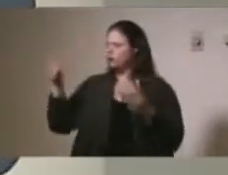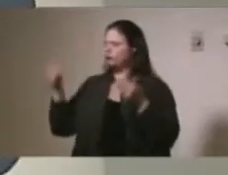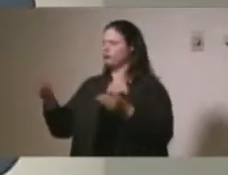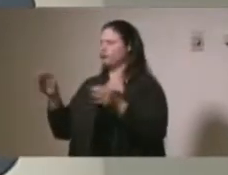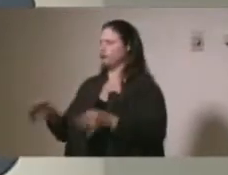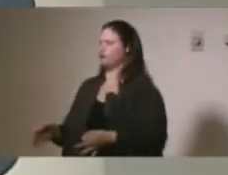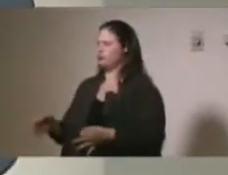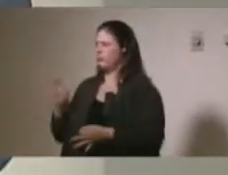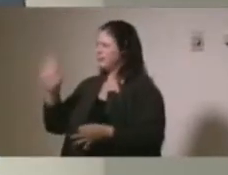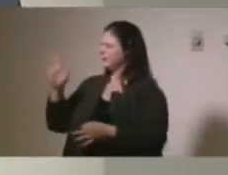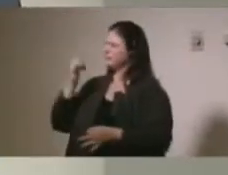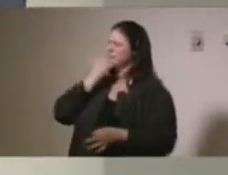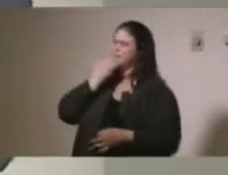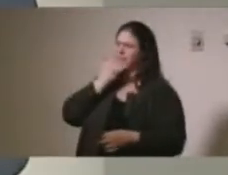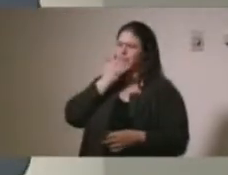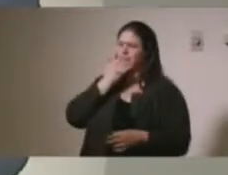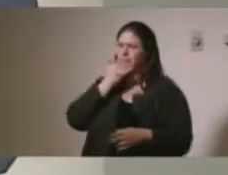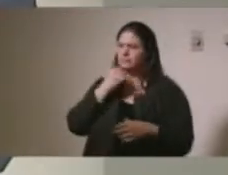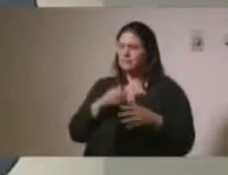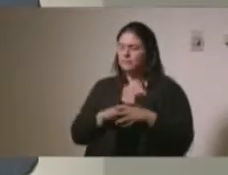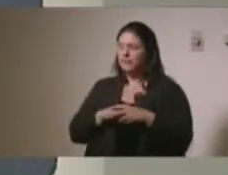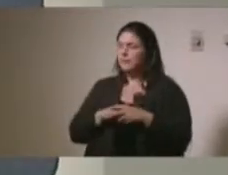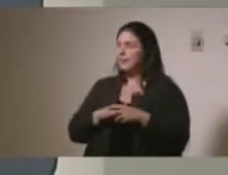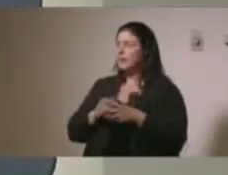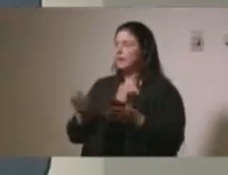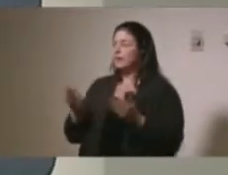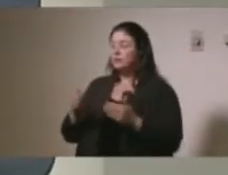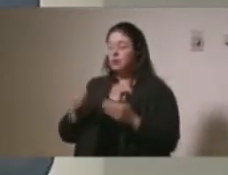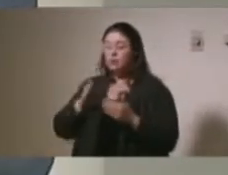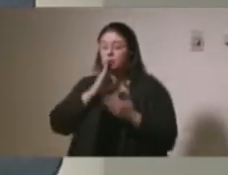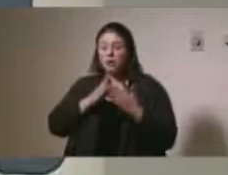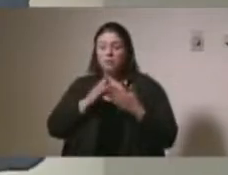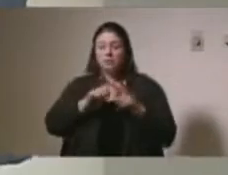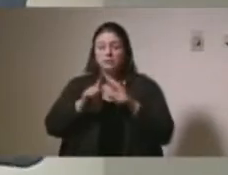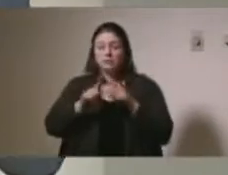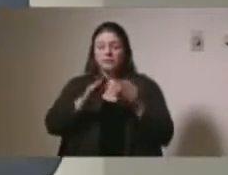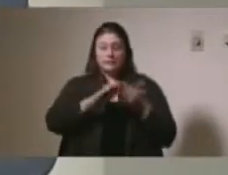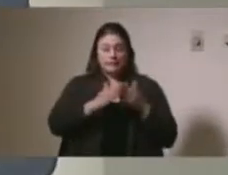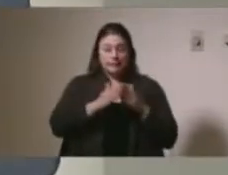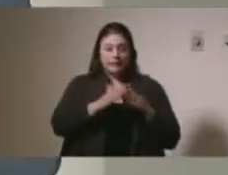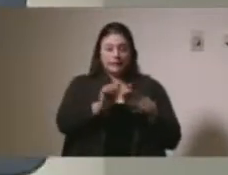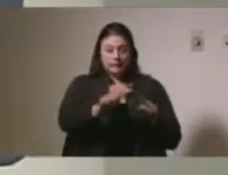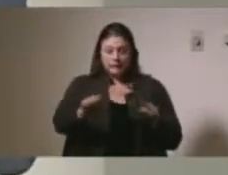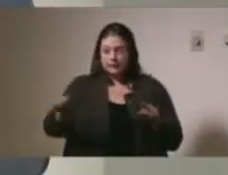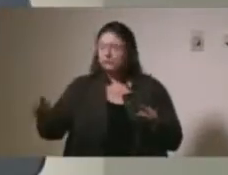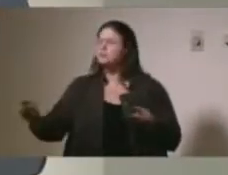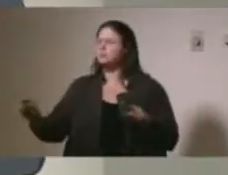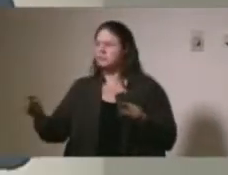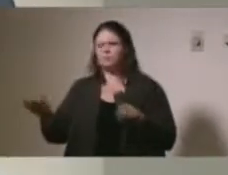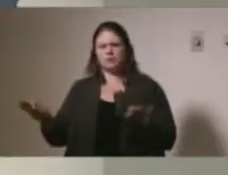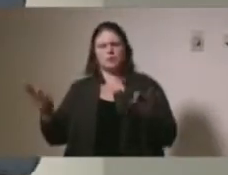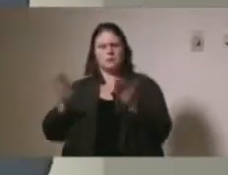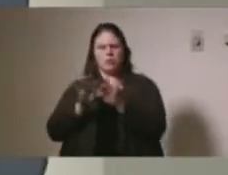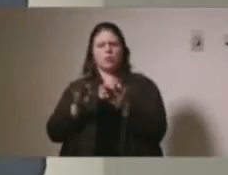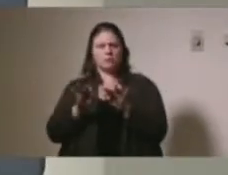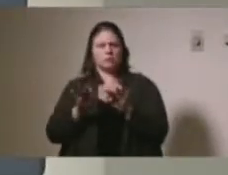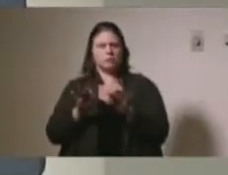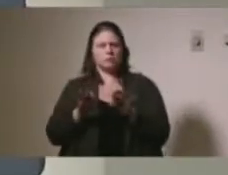Now, for municipalities, this change is important because it will have an